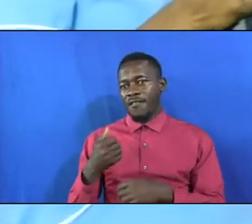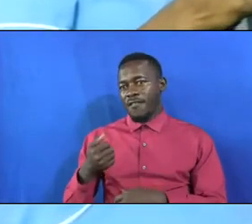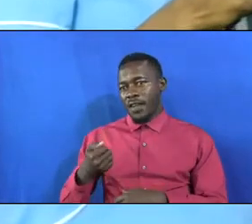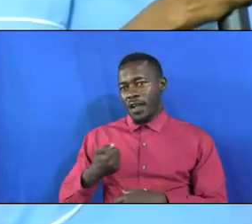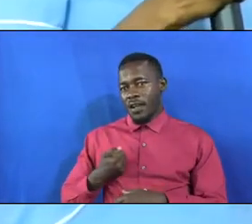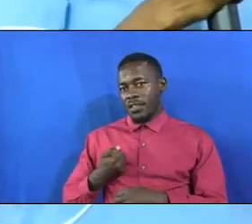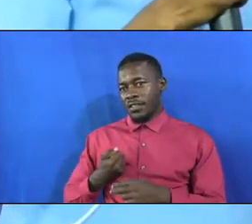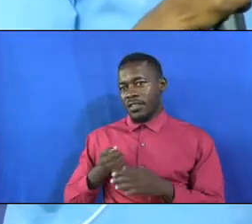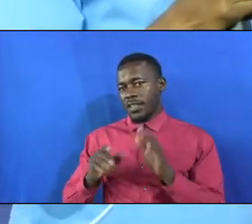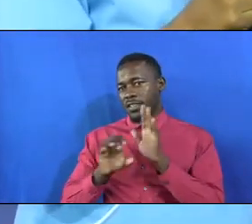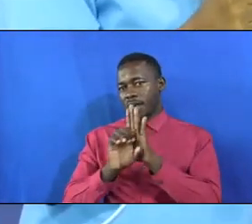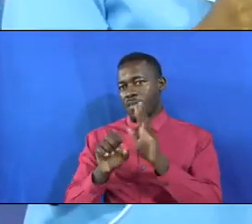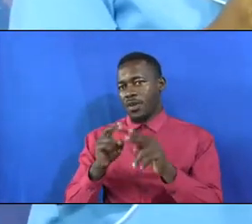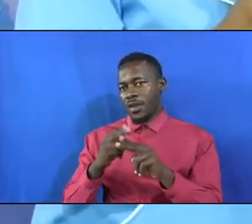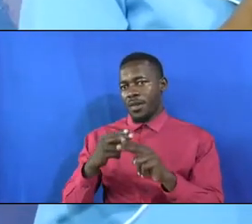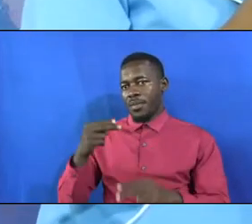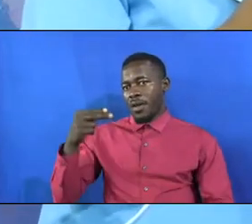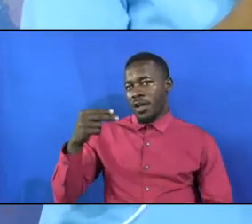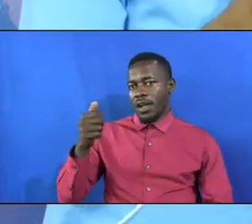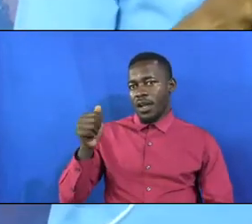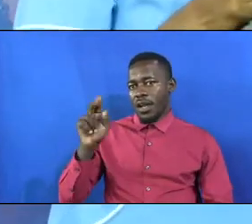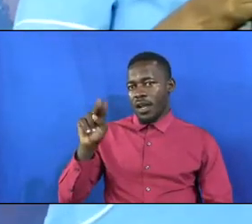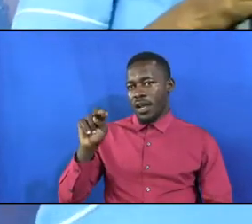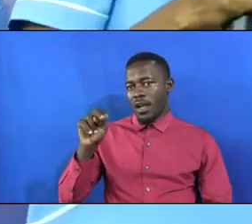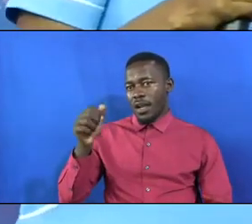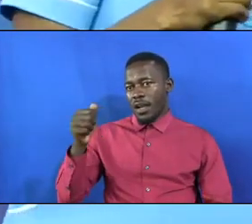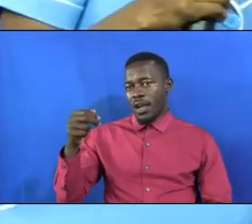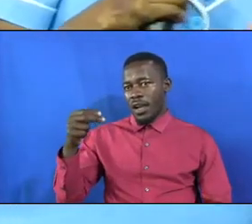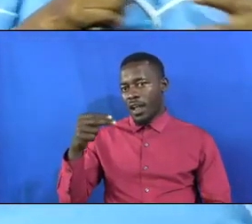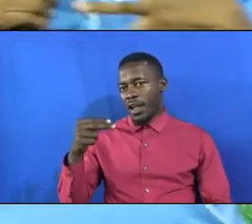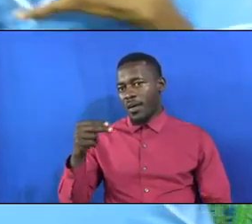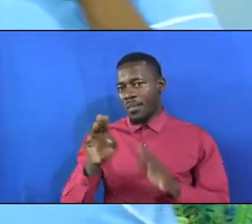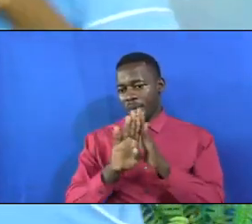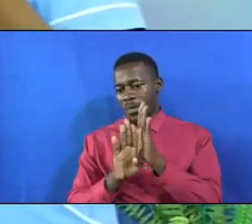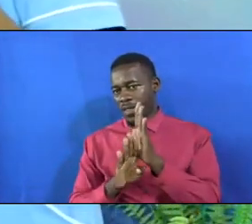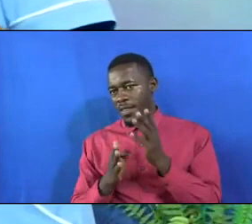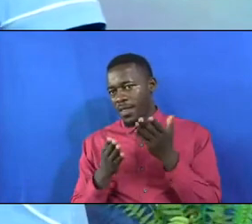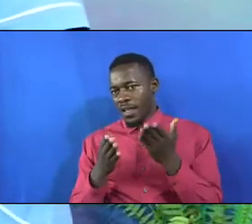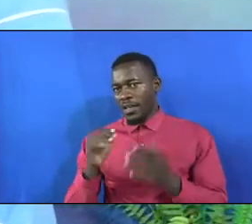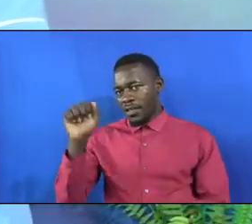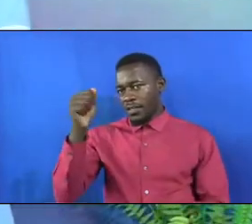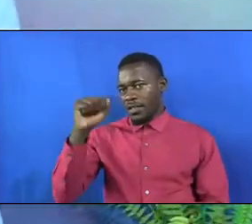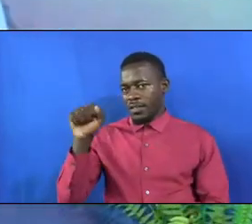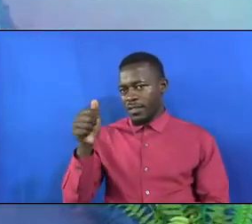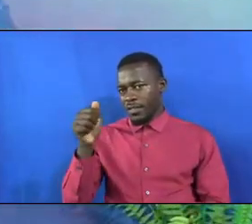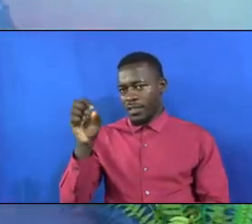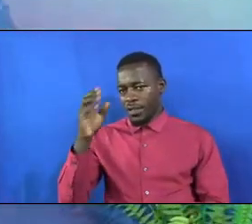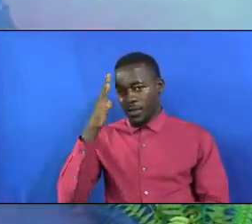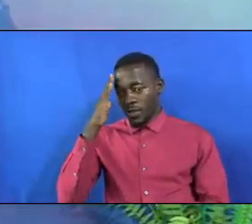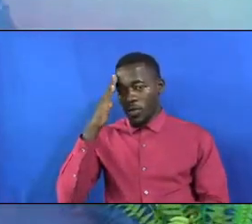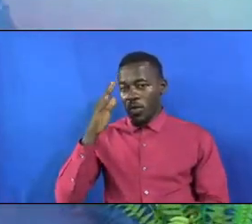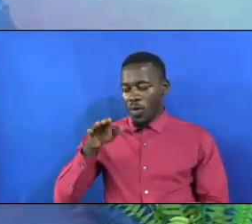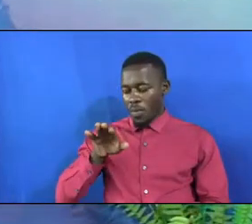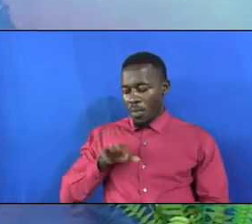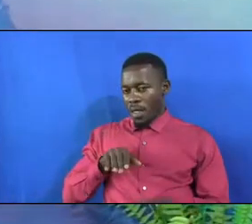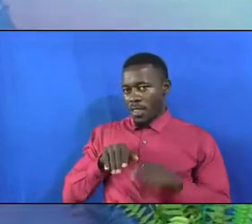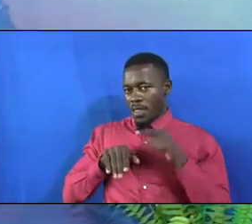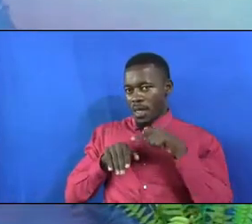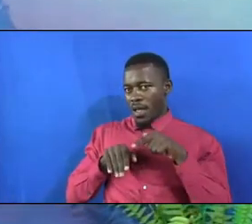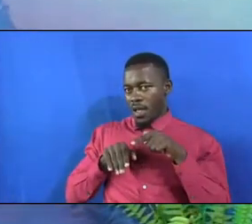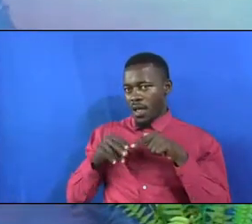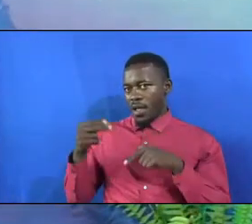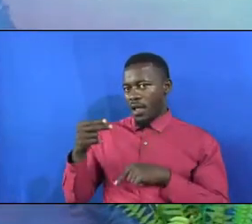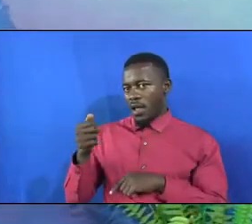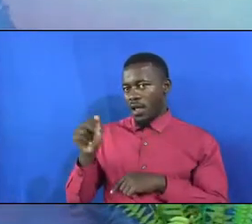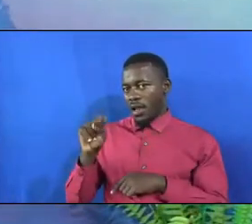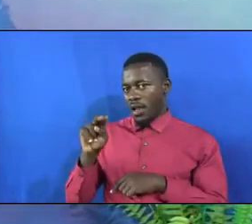Hannah in the book of Samuel? No. Is it the same attention that have been given to Mary in the